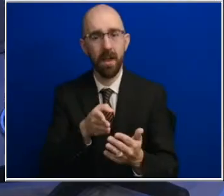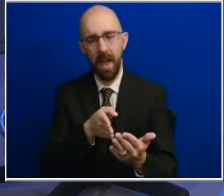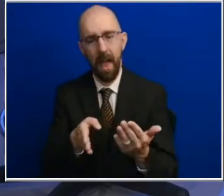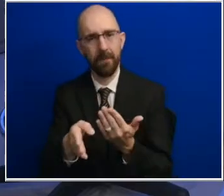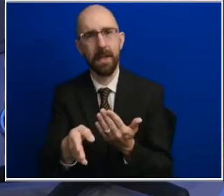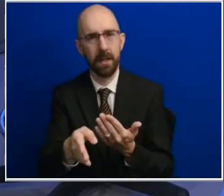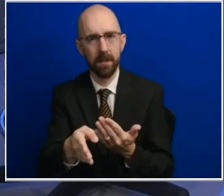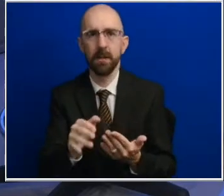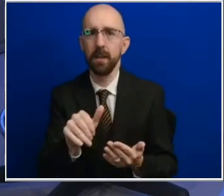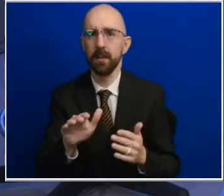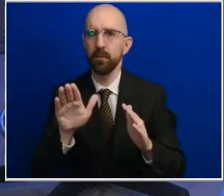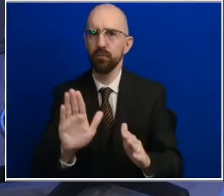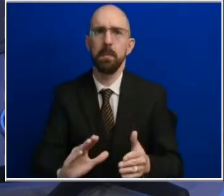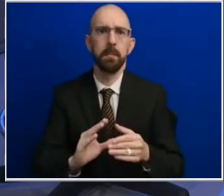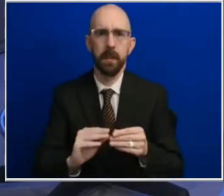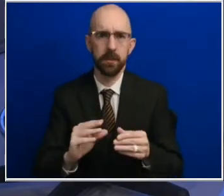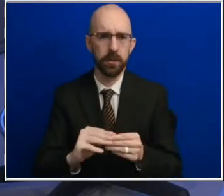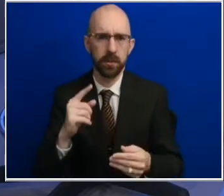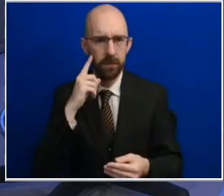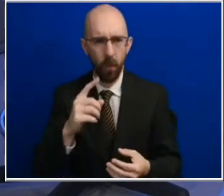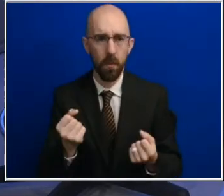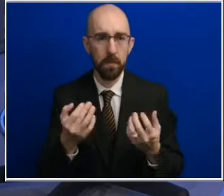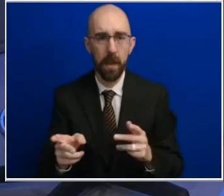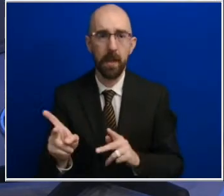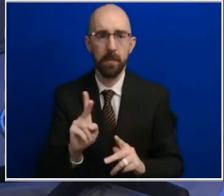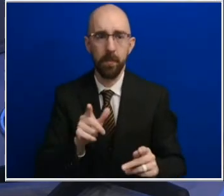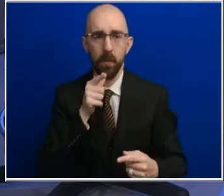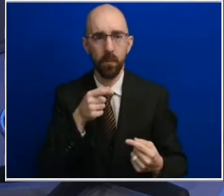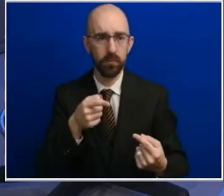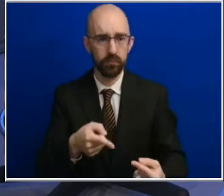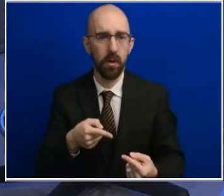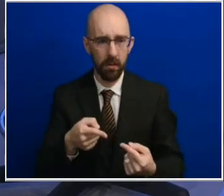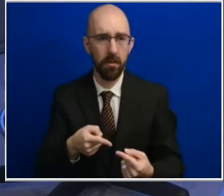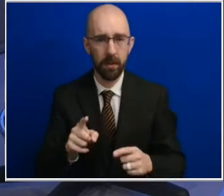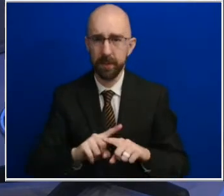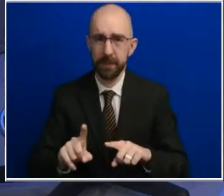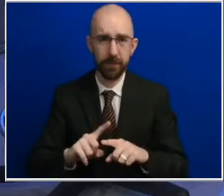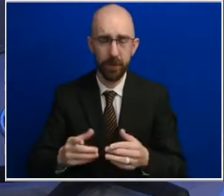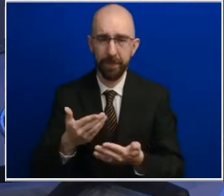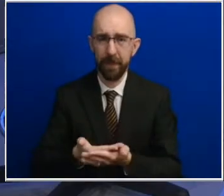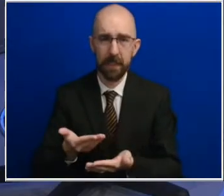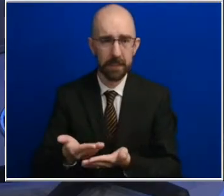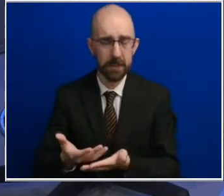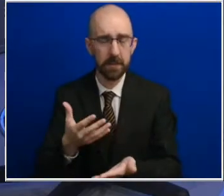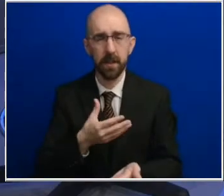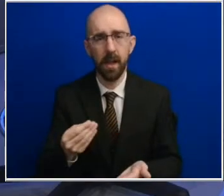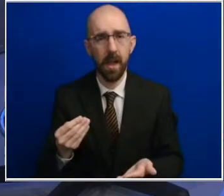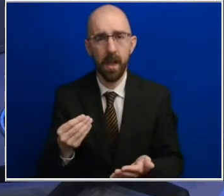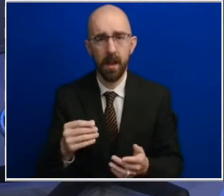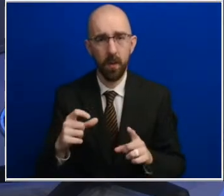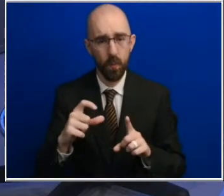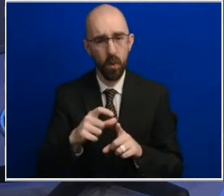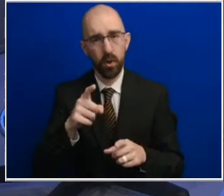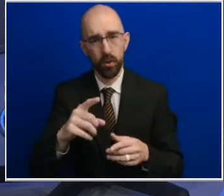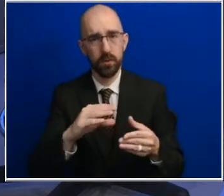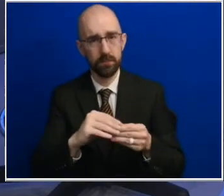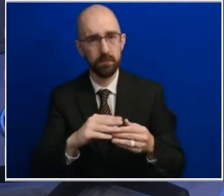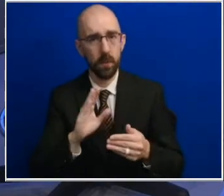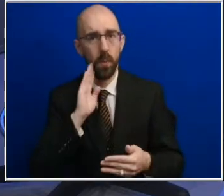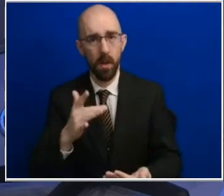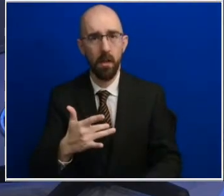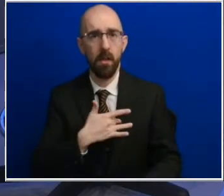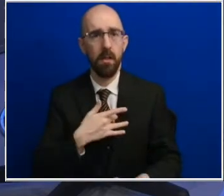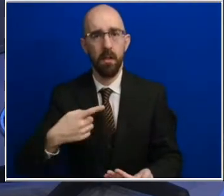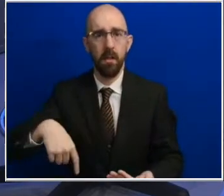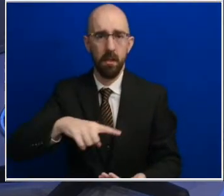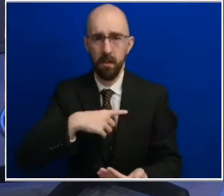great message for so many people are struggling with so Yeah, many for different sure. things, and the words you say are going to resonate with people